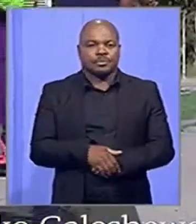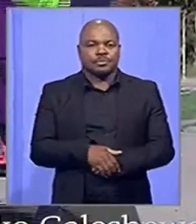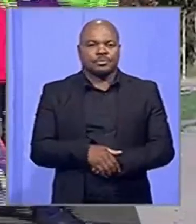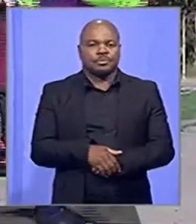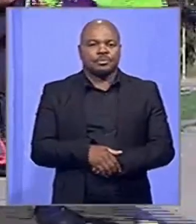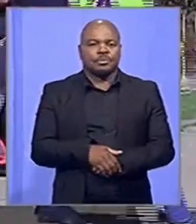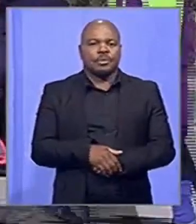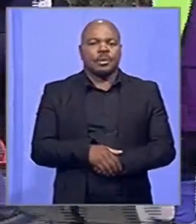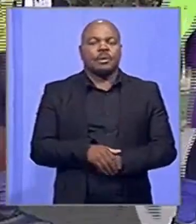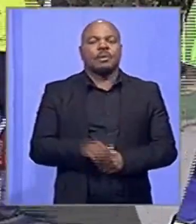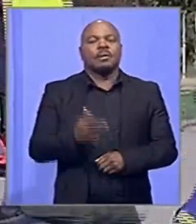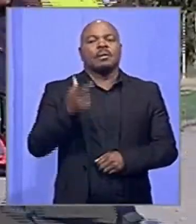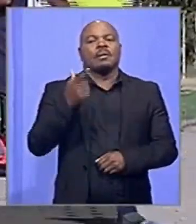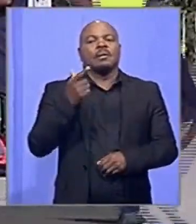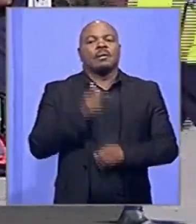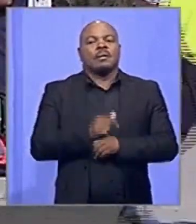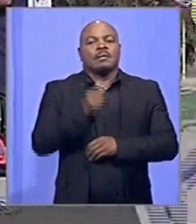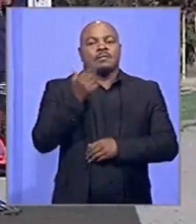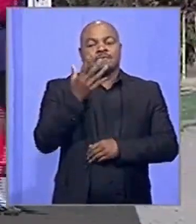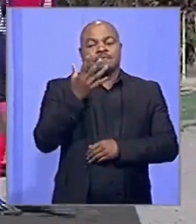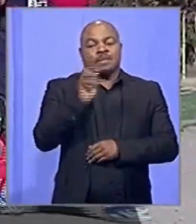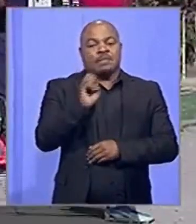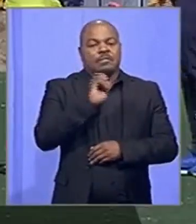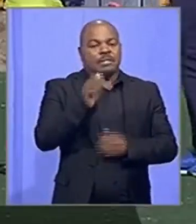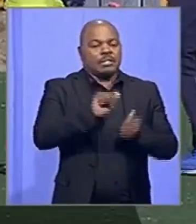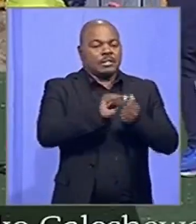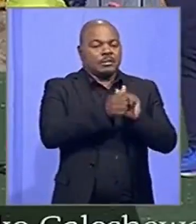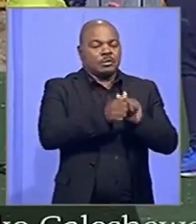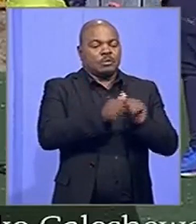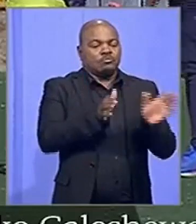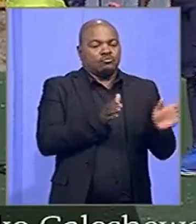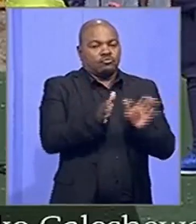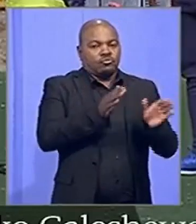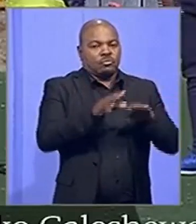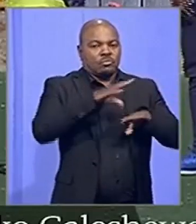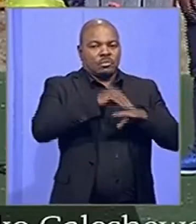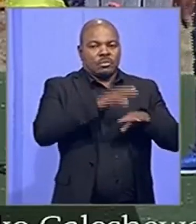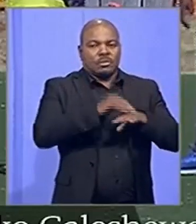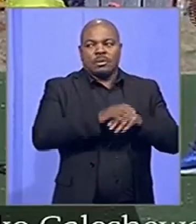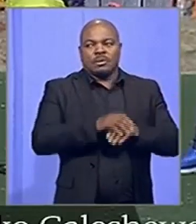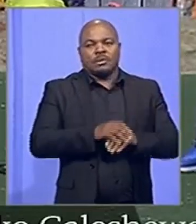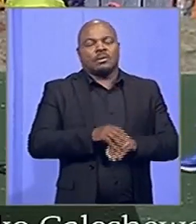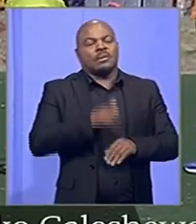Ke dibapadi tse fetang 50 tsa bolo ya maoto tsa dilemo tse ka tlase tse